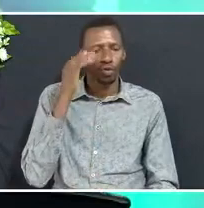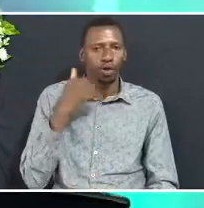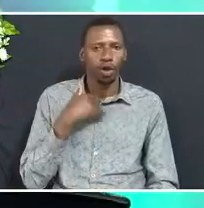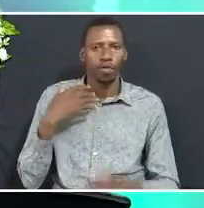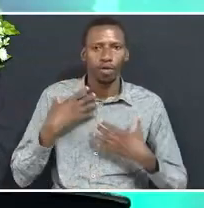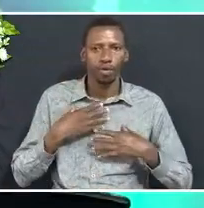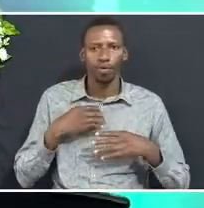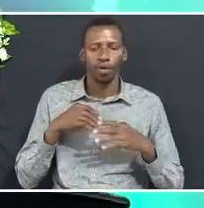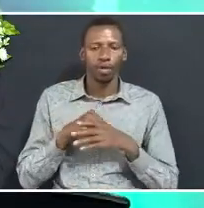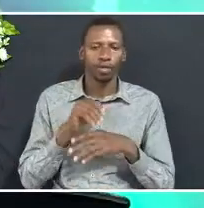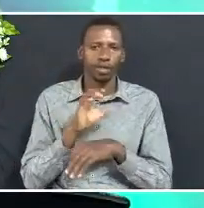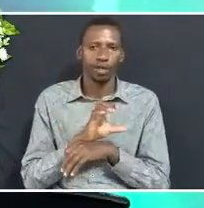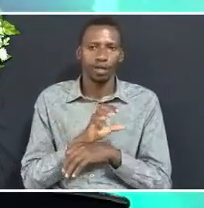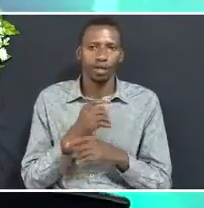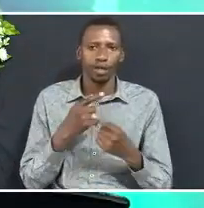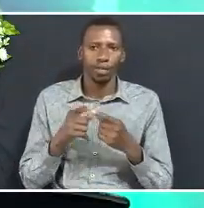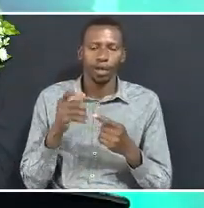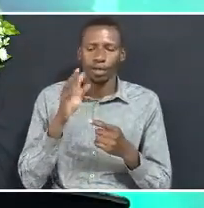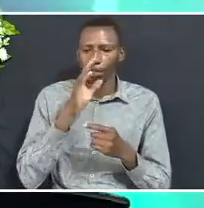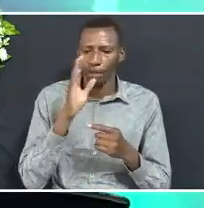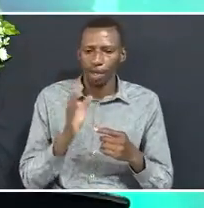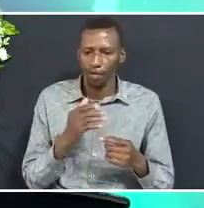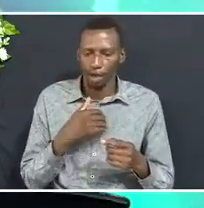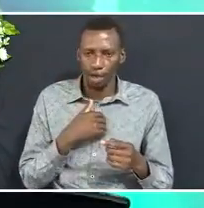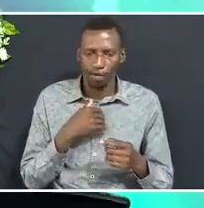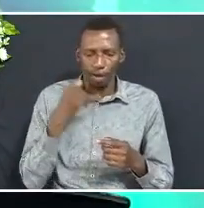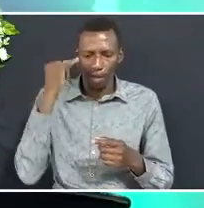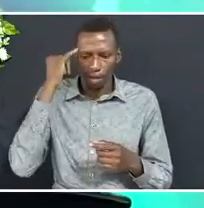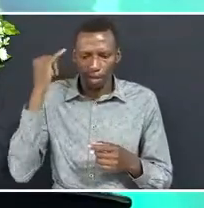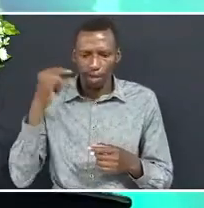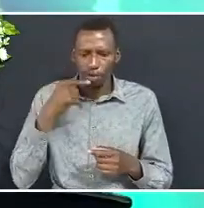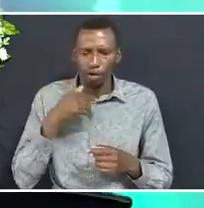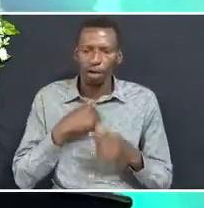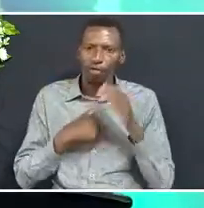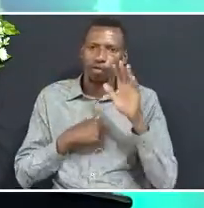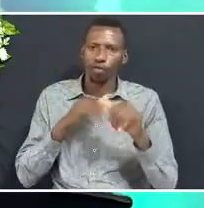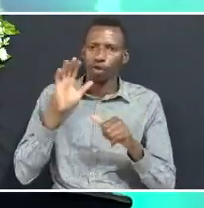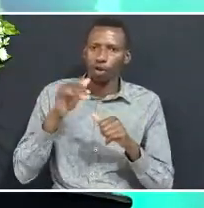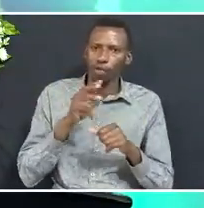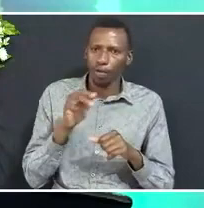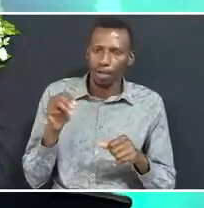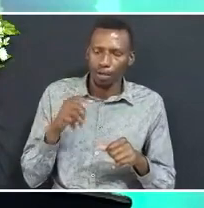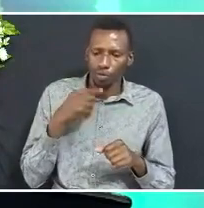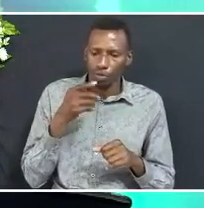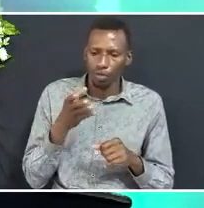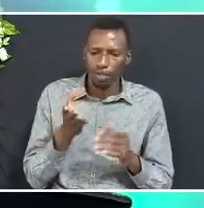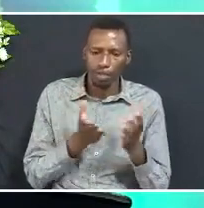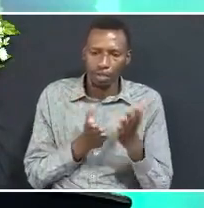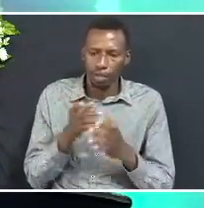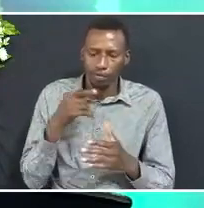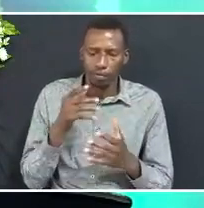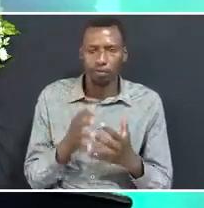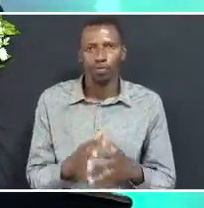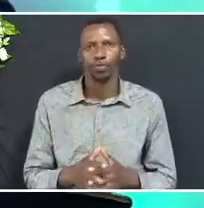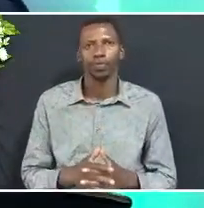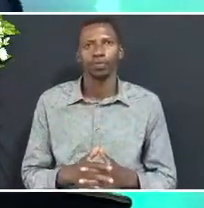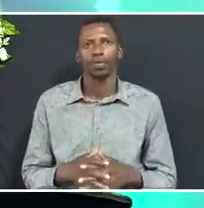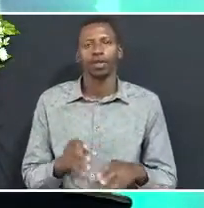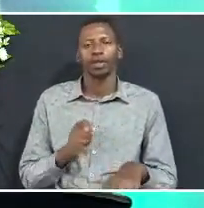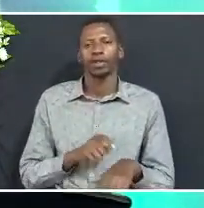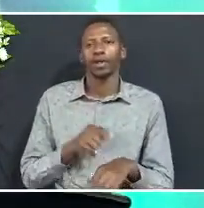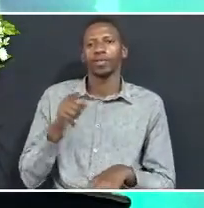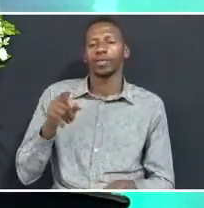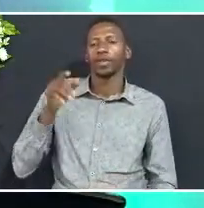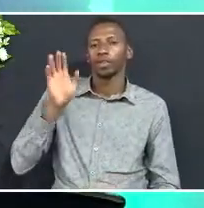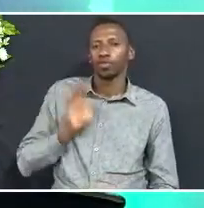in charge, but they have never had a glimpse of who has called them and who is this they are serving? So as this woman was